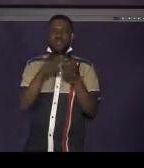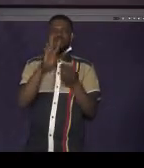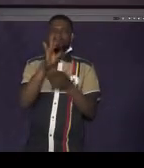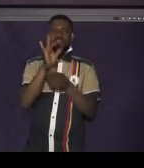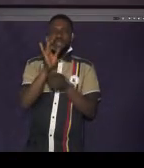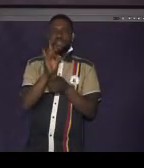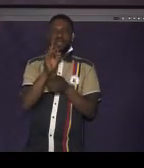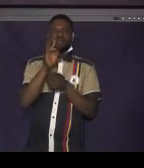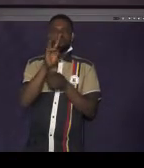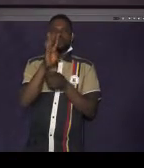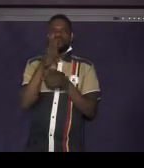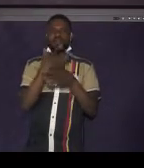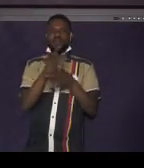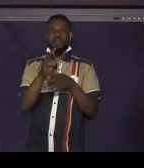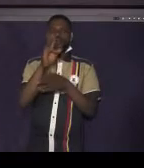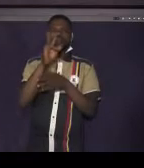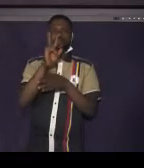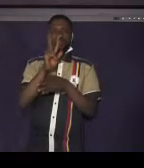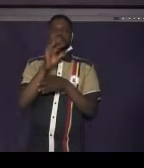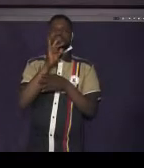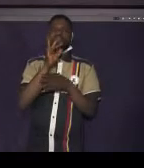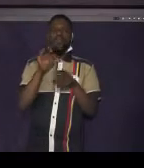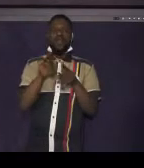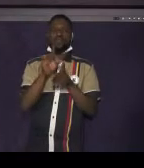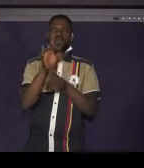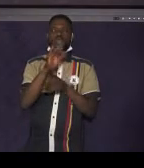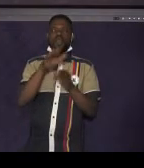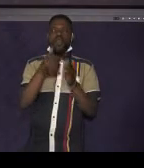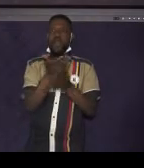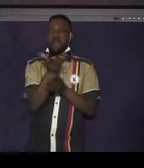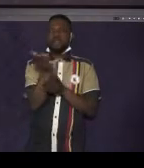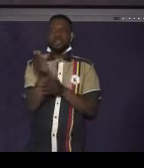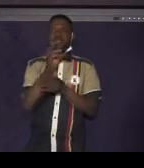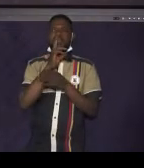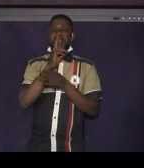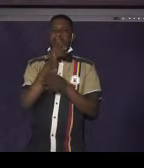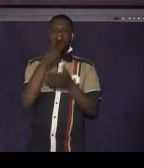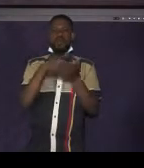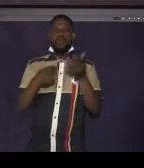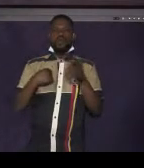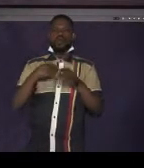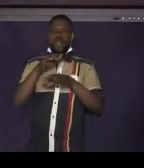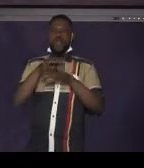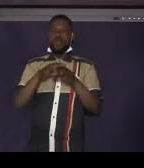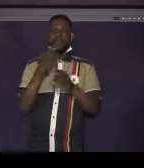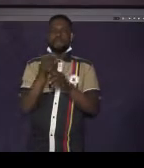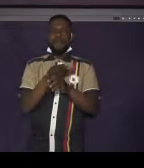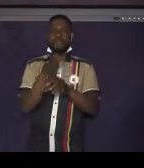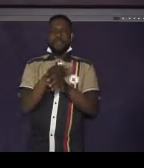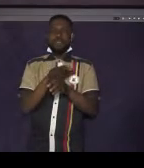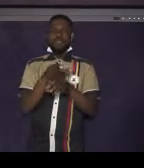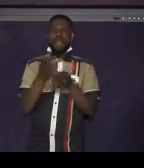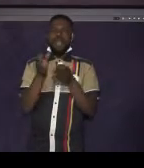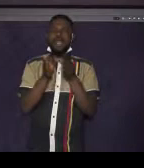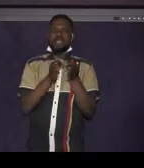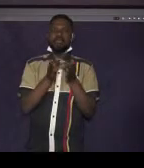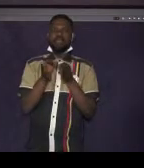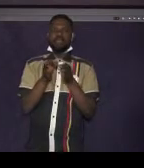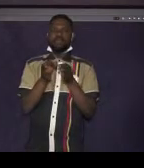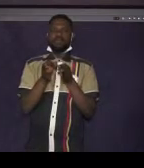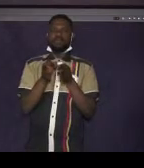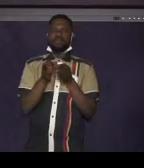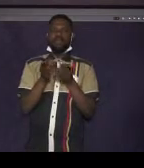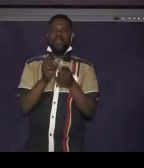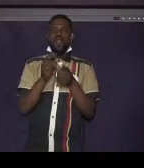is 8. 24 divided by 3 is also 8. All these are what we call mathematical